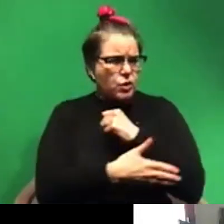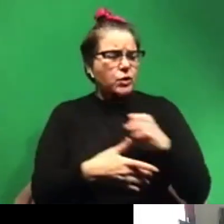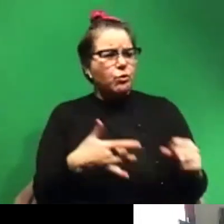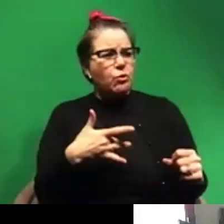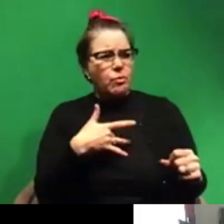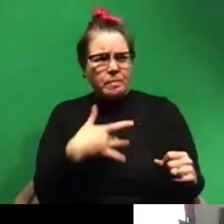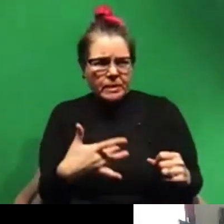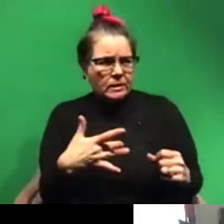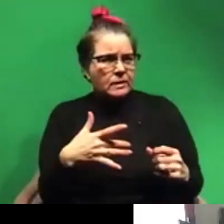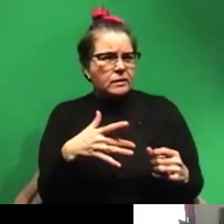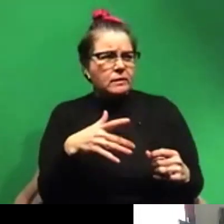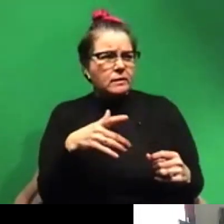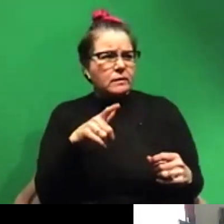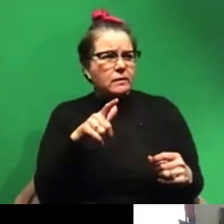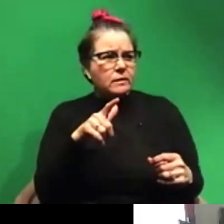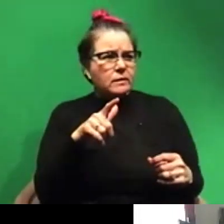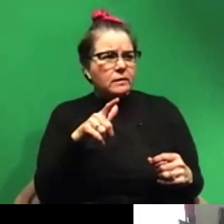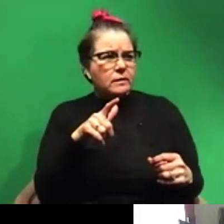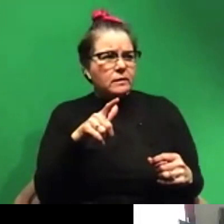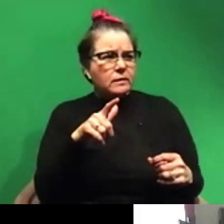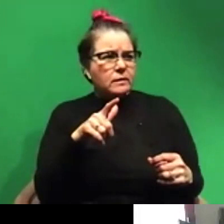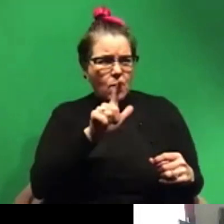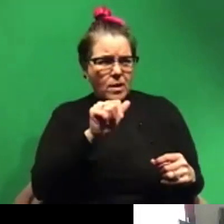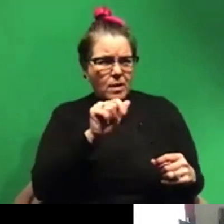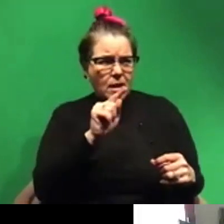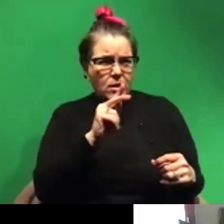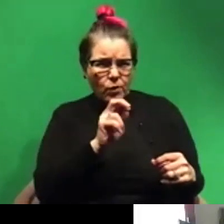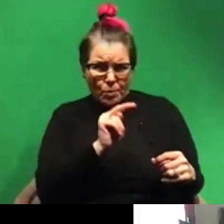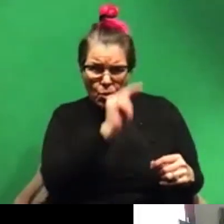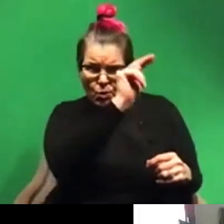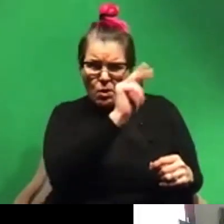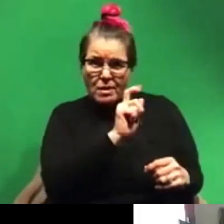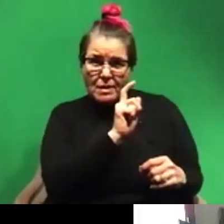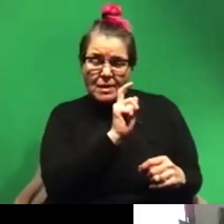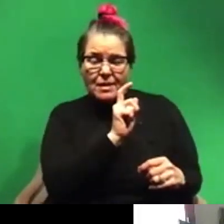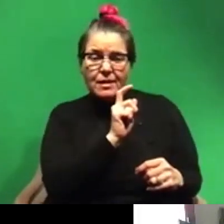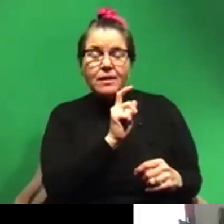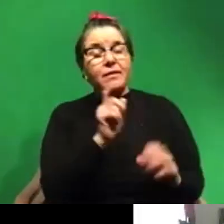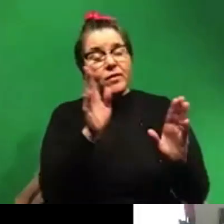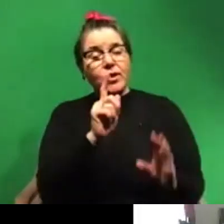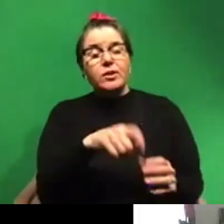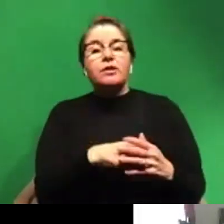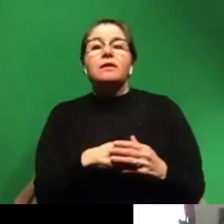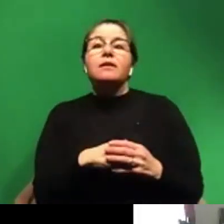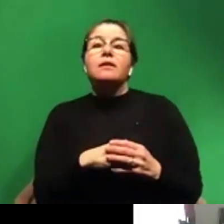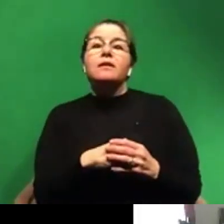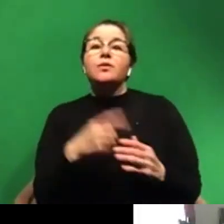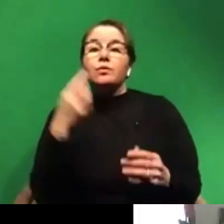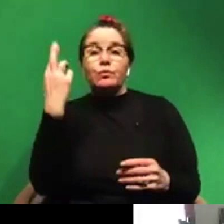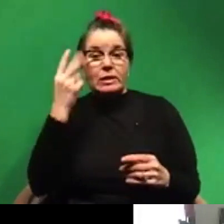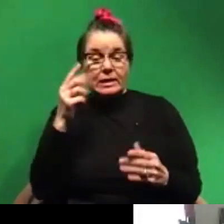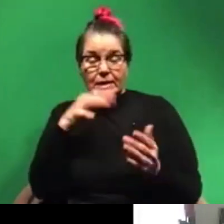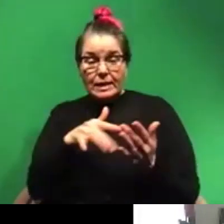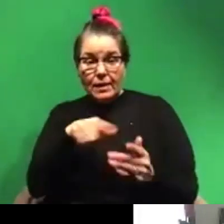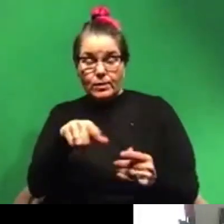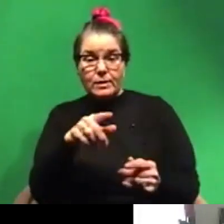a lower latitude, further north? Yeah, that's a great question. So the reason we study these fish is because